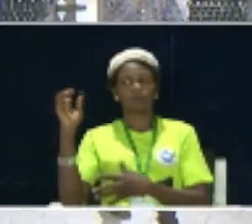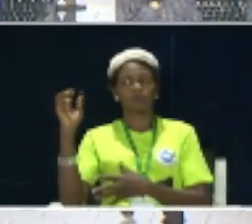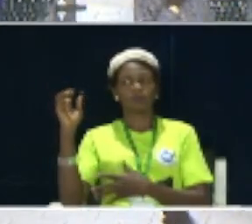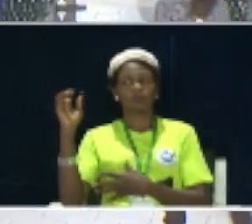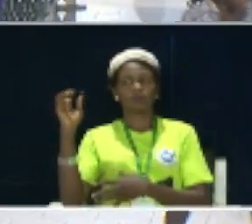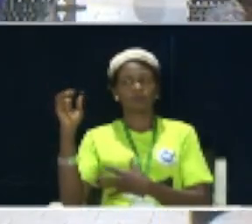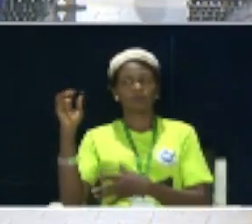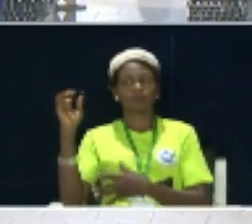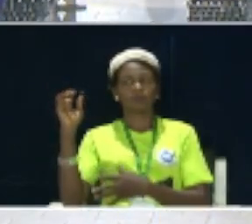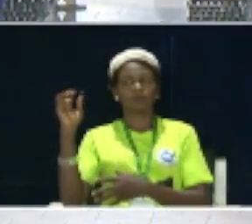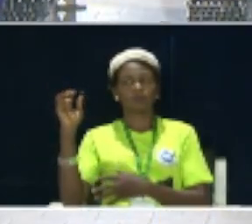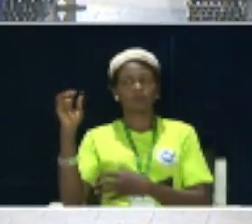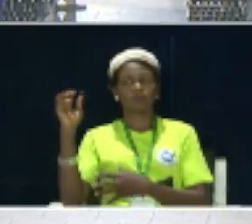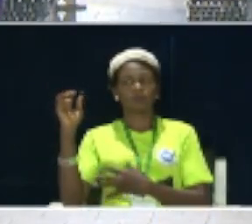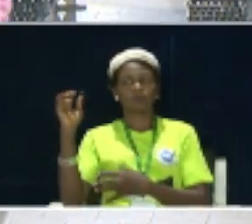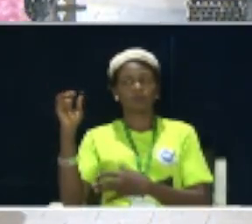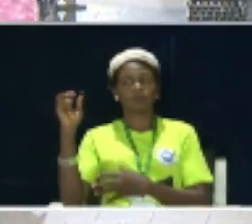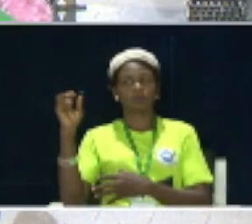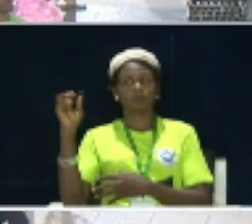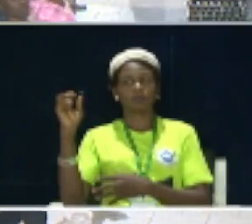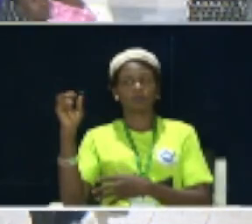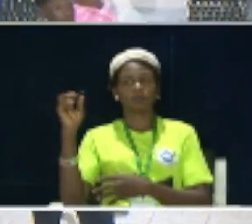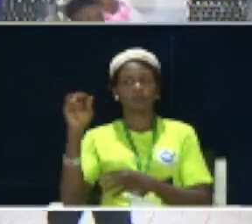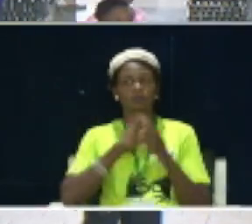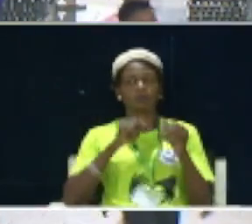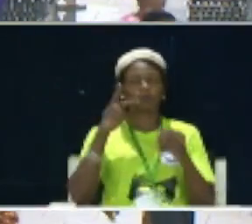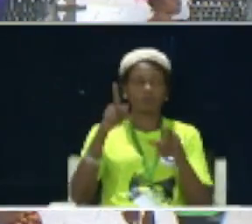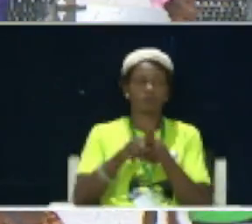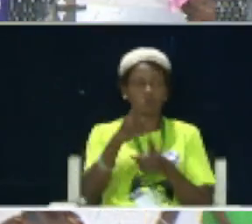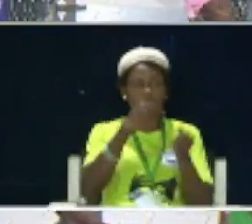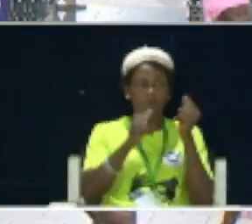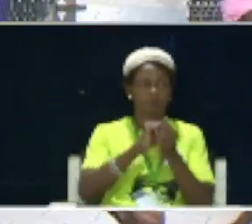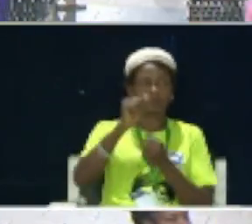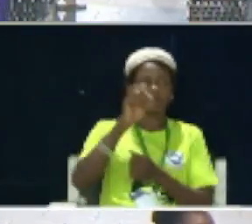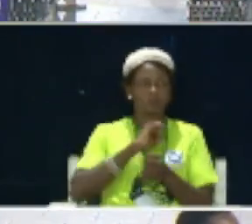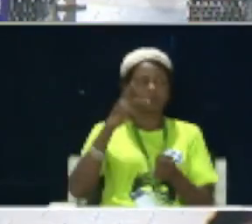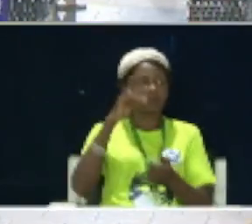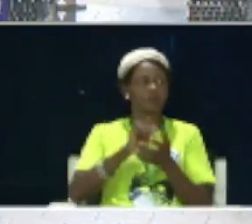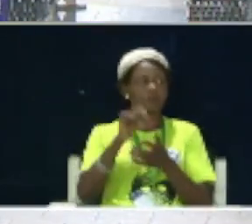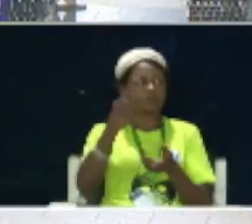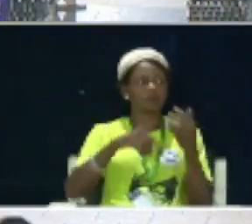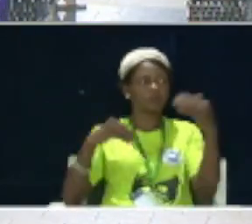Brethren, I appreciate that you are coming from very far. I can see you as you are getting closer.